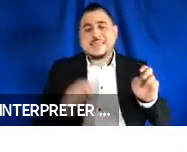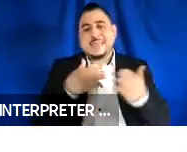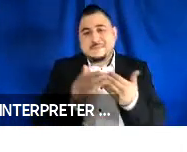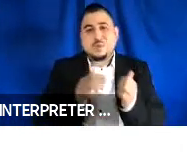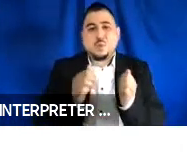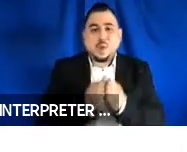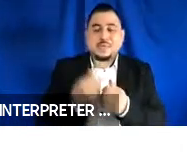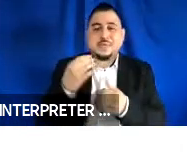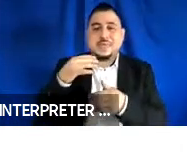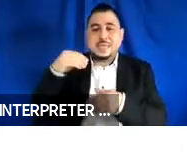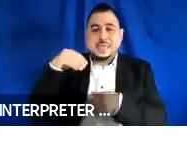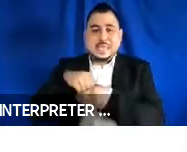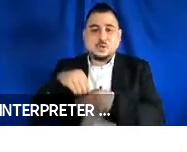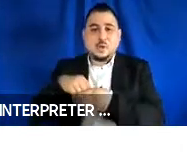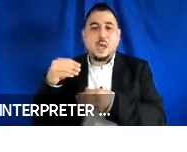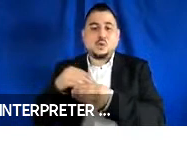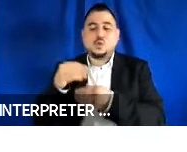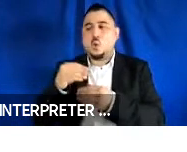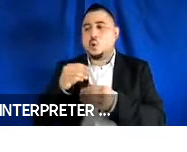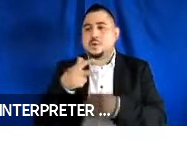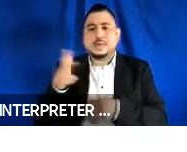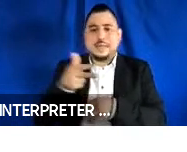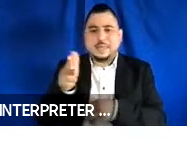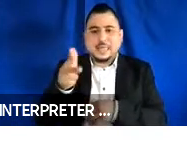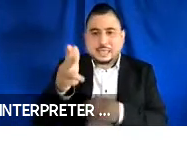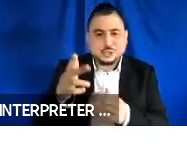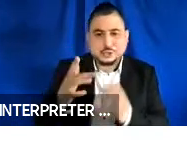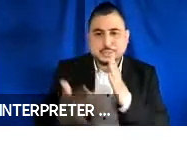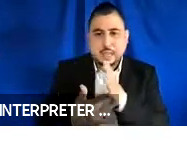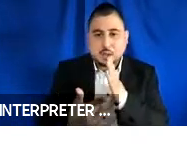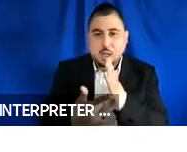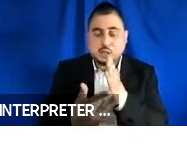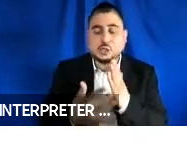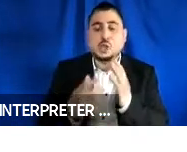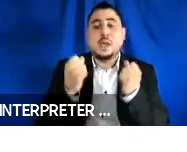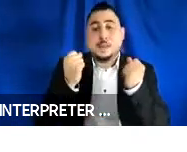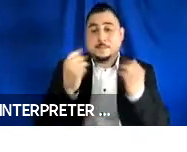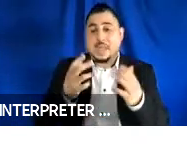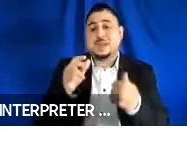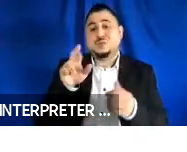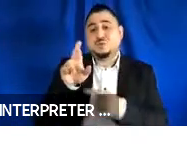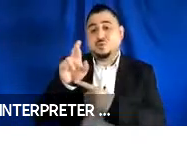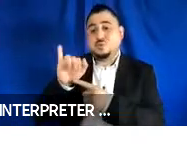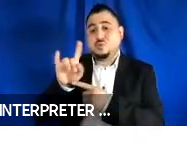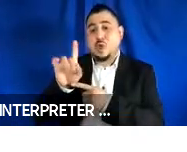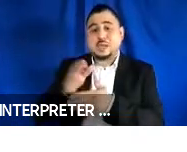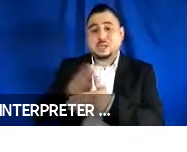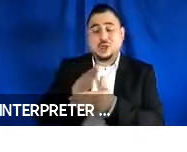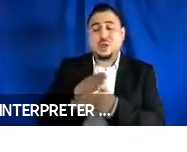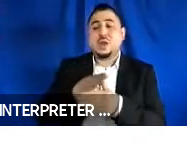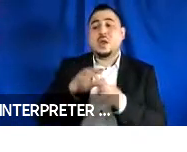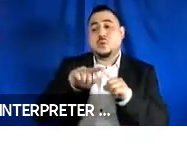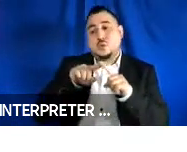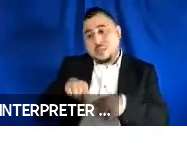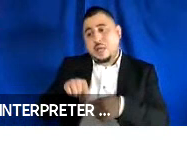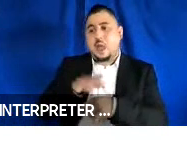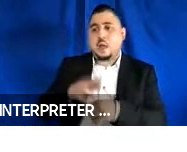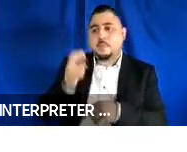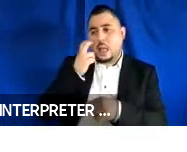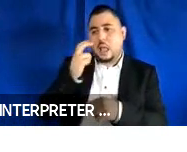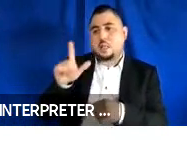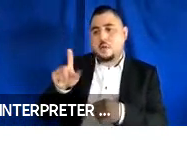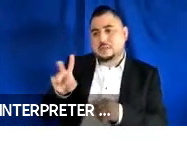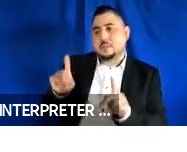indoor and outdoor navigation technologies. And we show that many ride-sharing drivers rely on blind and low vision people to disclose